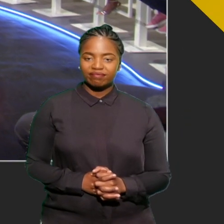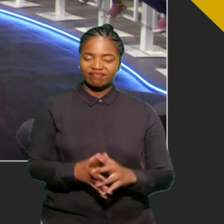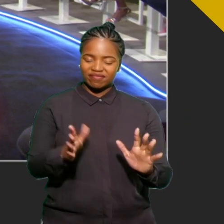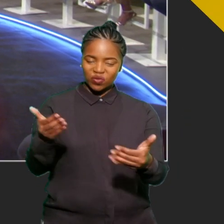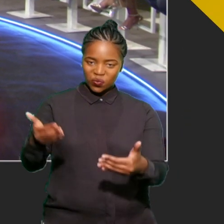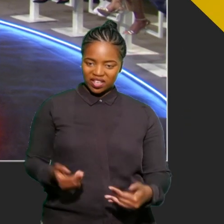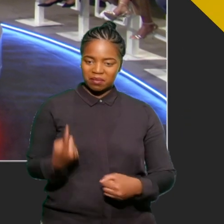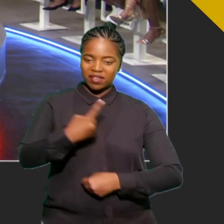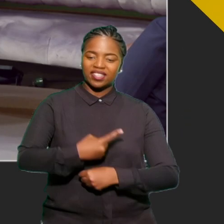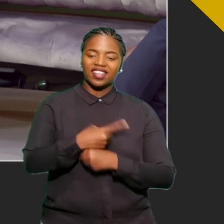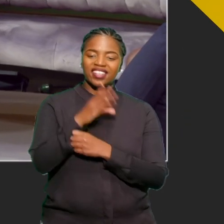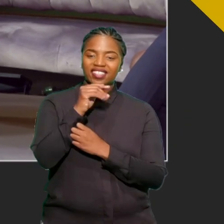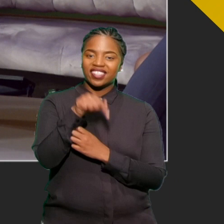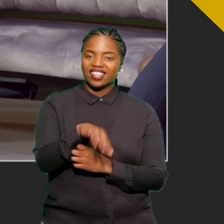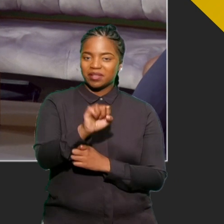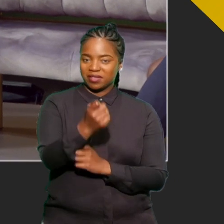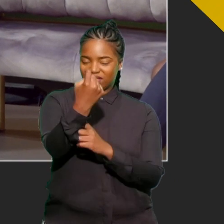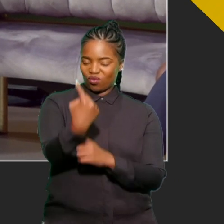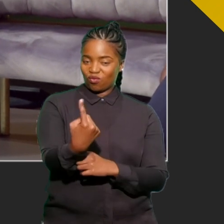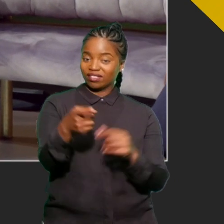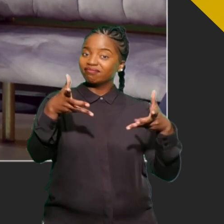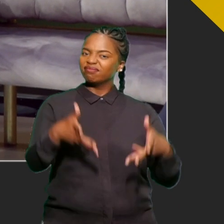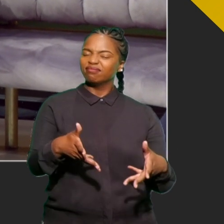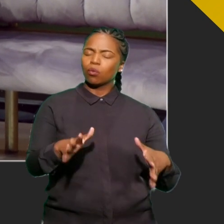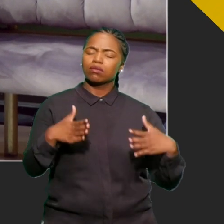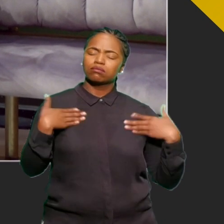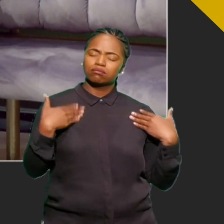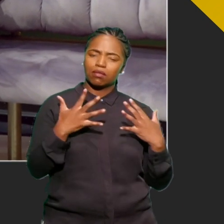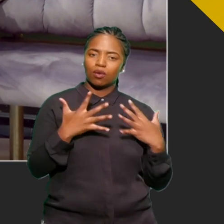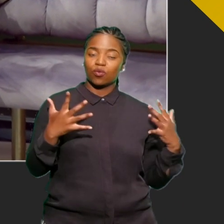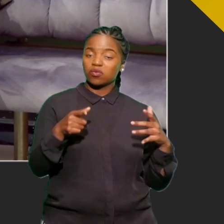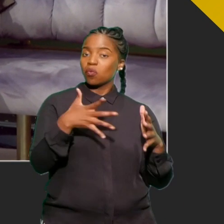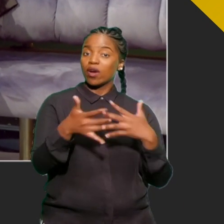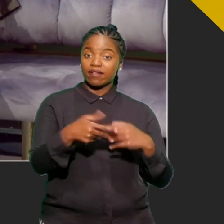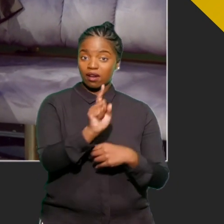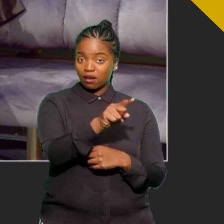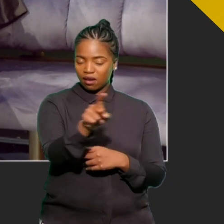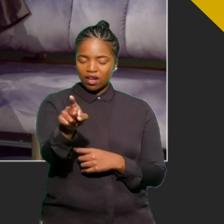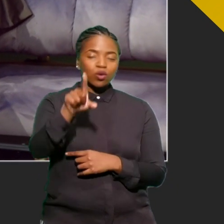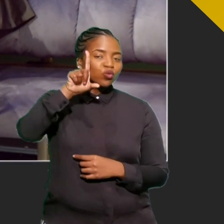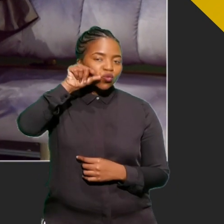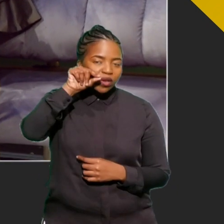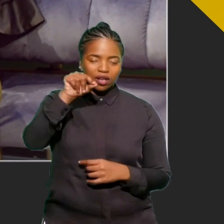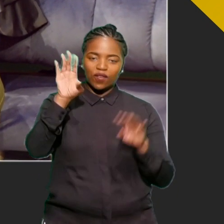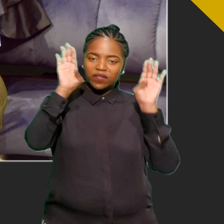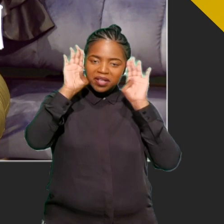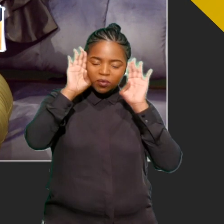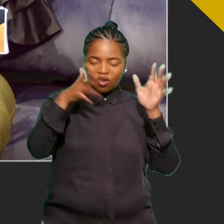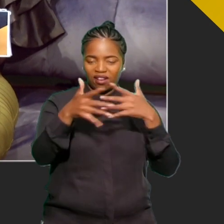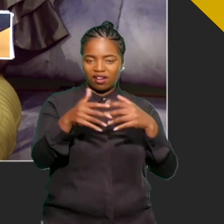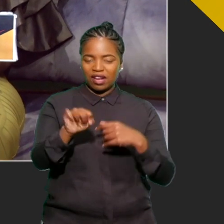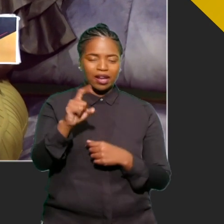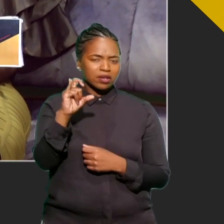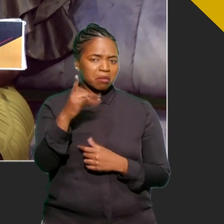Welcome back to Daily Thetha la ku SABC 1. Njengoba uhleli nathi ke sijabula kakhulu ukwazi ukuthi nawe la uhleli khona ukhona ku Twitter or ku Facebook or Instagram. And mhlawumbe